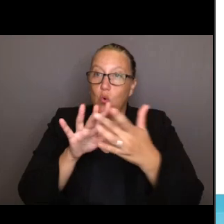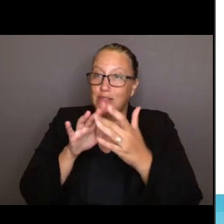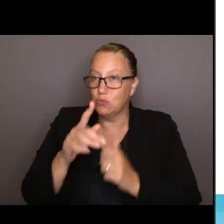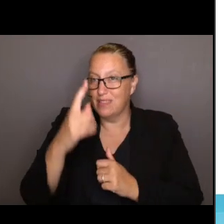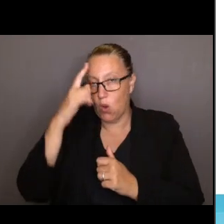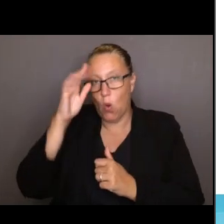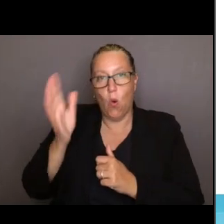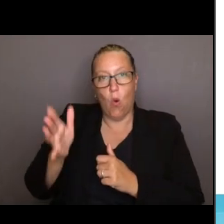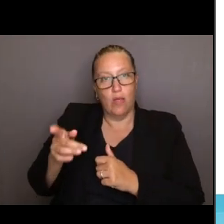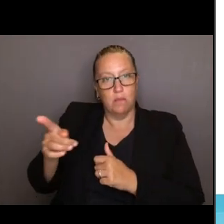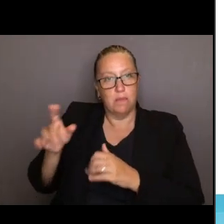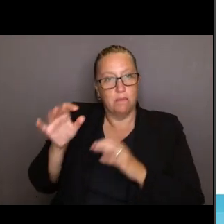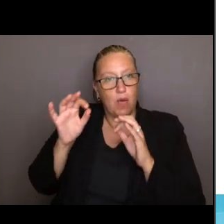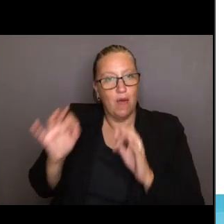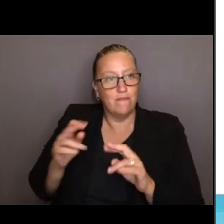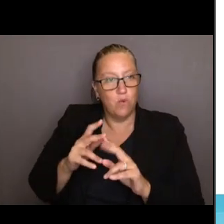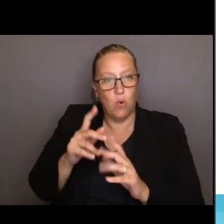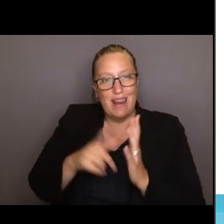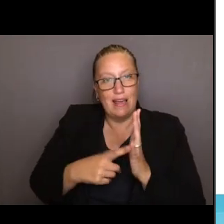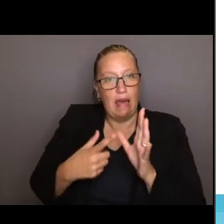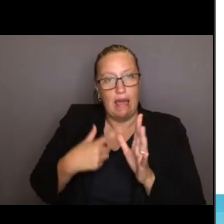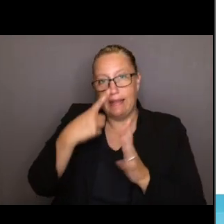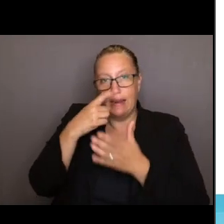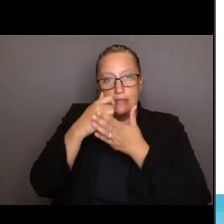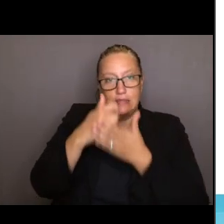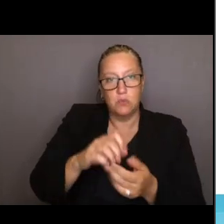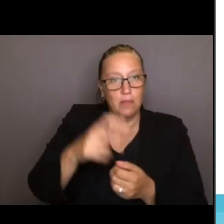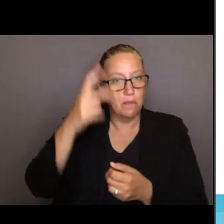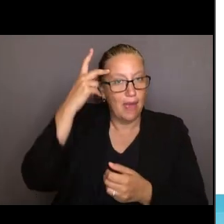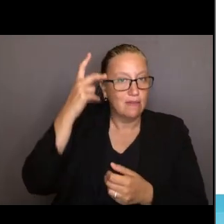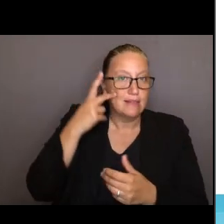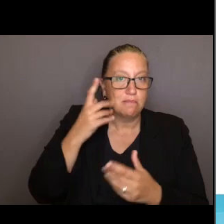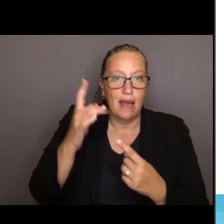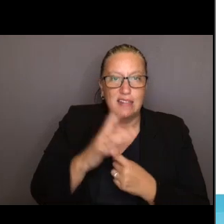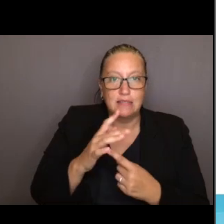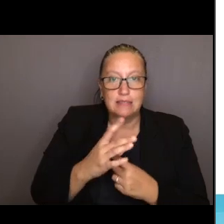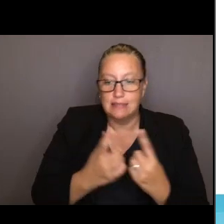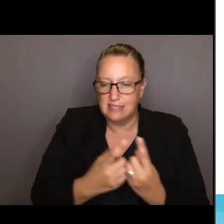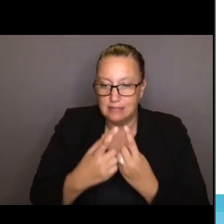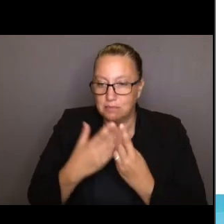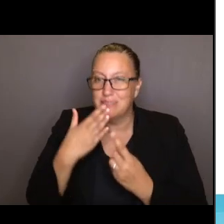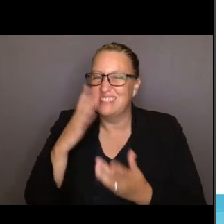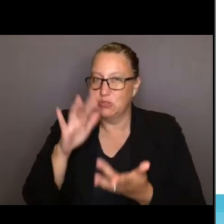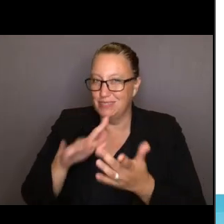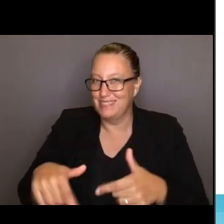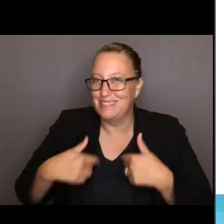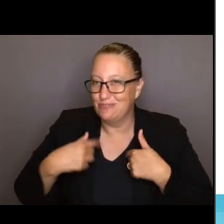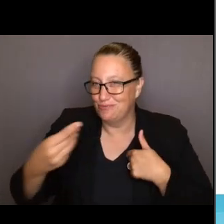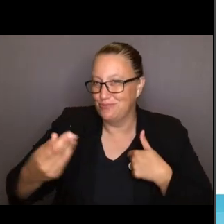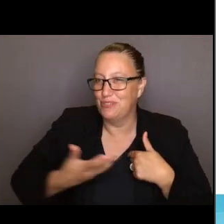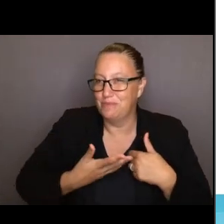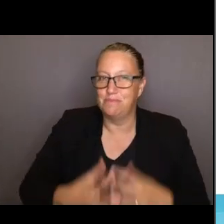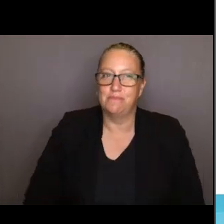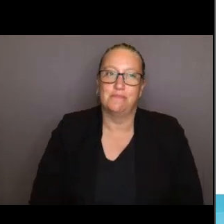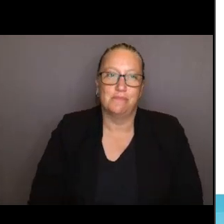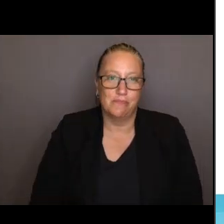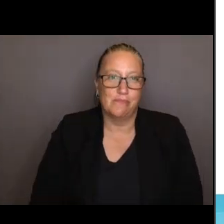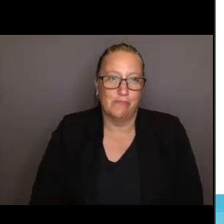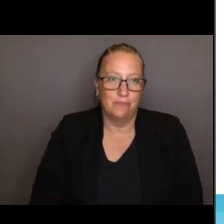be perfect for legal aid to assist with parentage matters, please feel free to reach out and make those referrals into us. We need